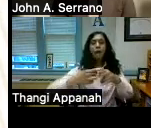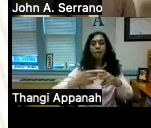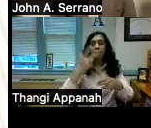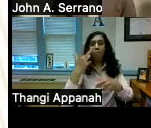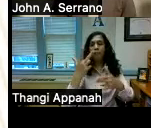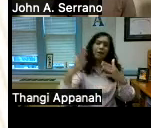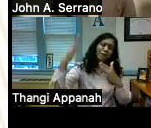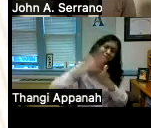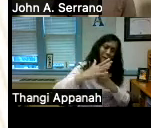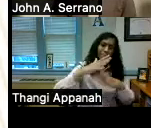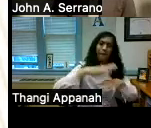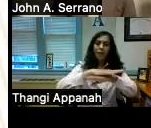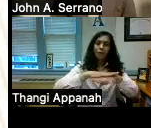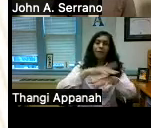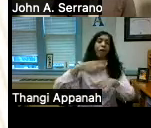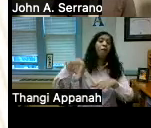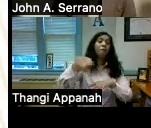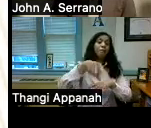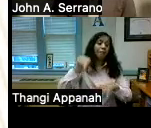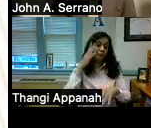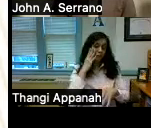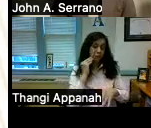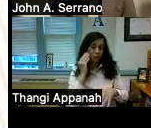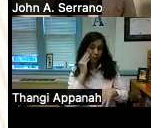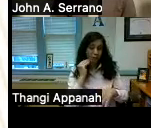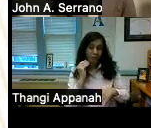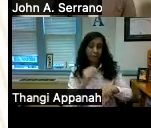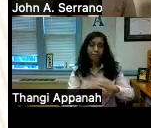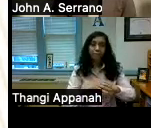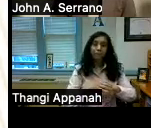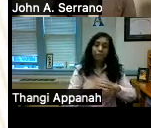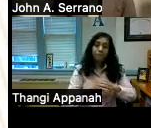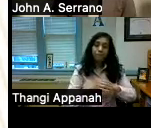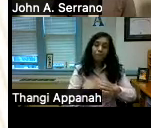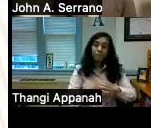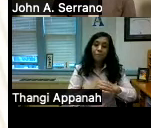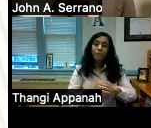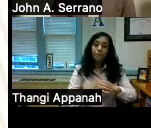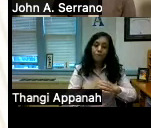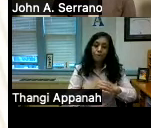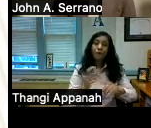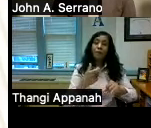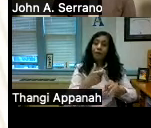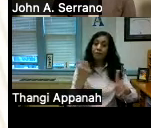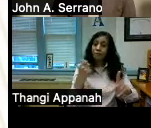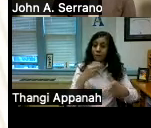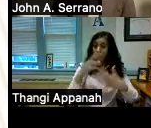and ask each teacher and professional staff to name 3 top areas based on their experience.